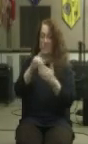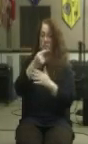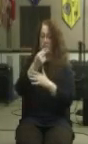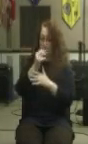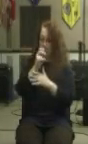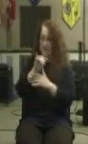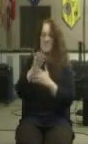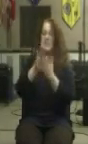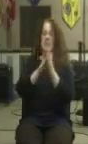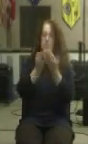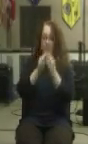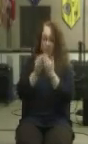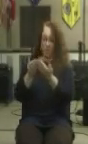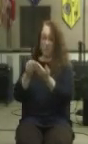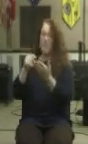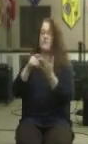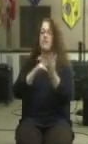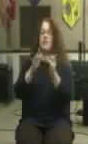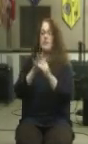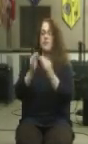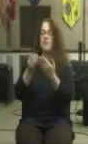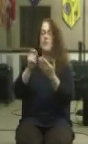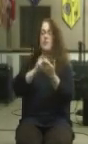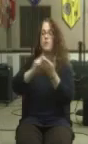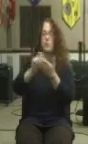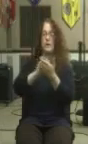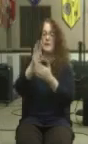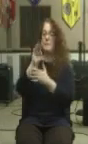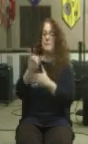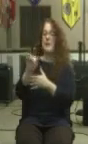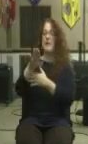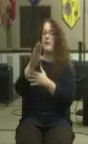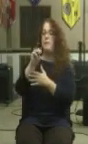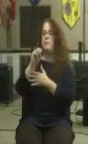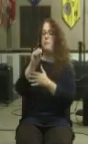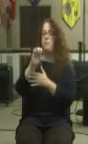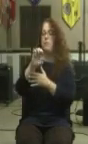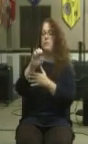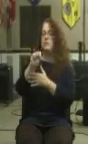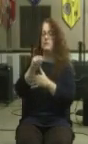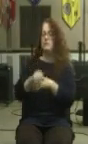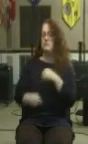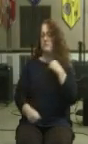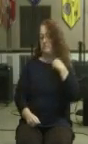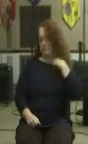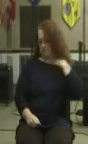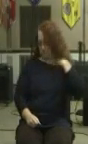and read Genesis, Exodus, Leviticus, Numbers, and Deuteronomy that was written by Moses?